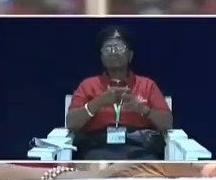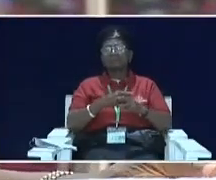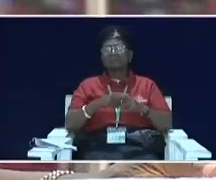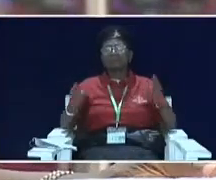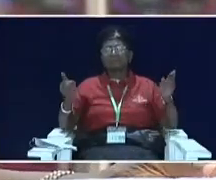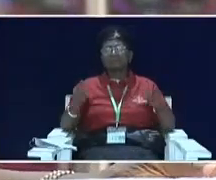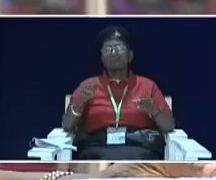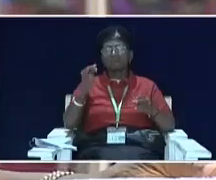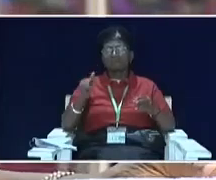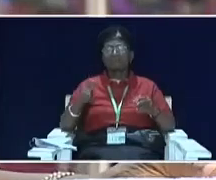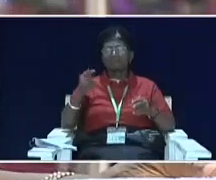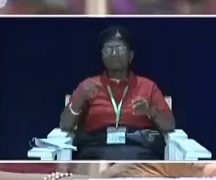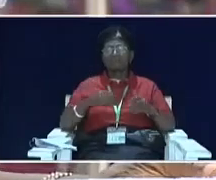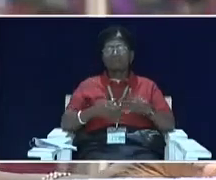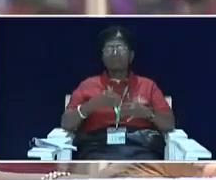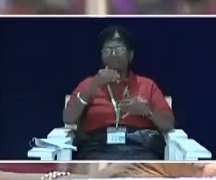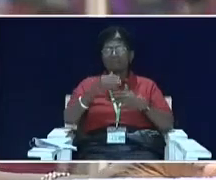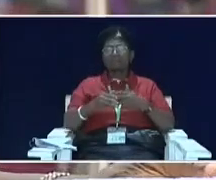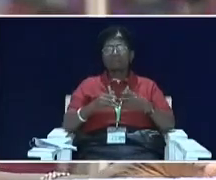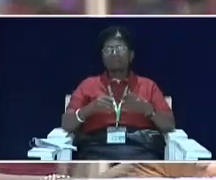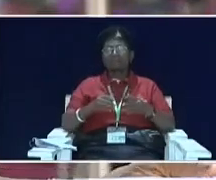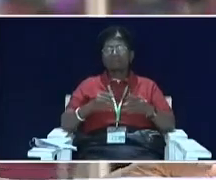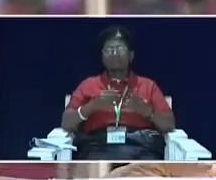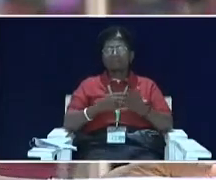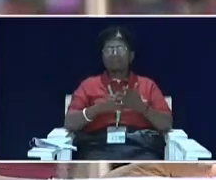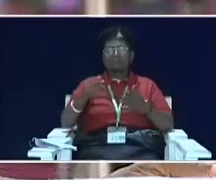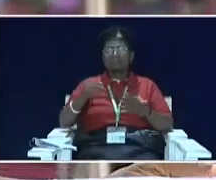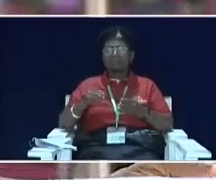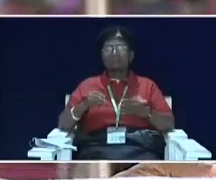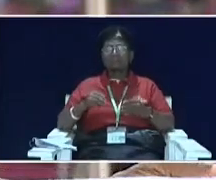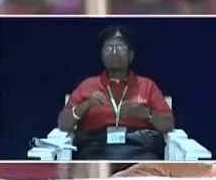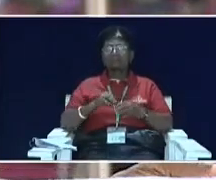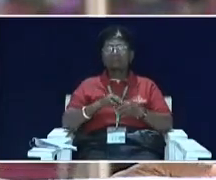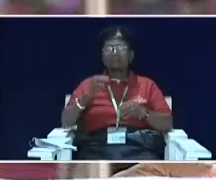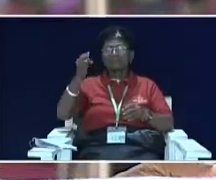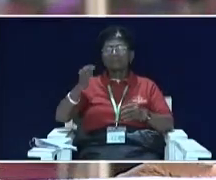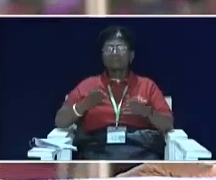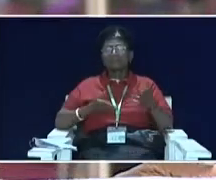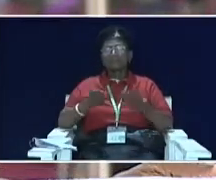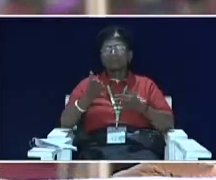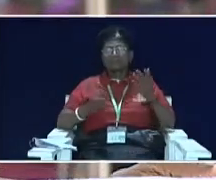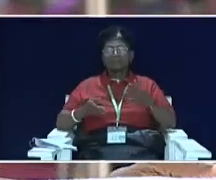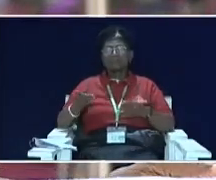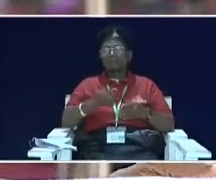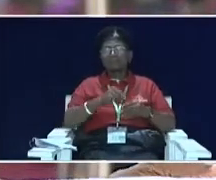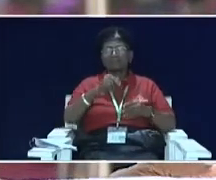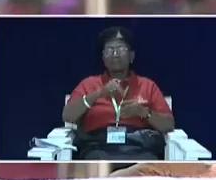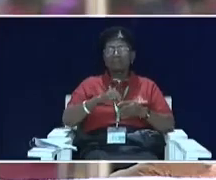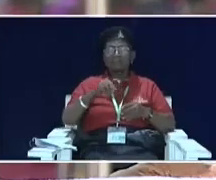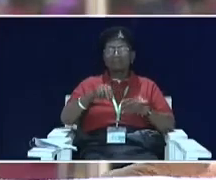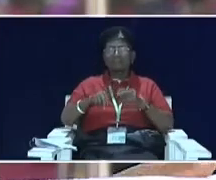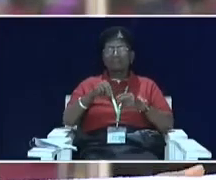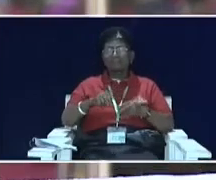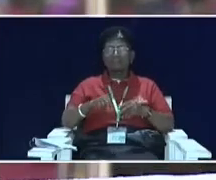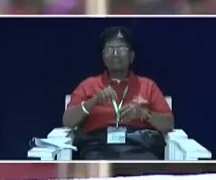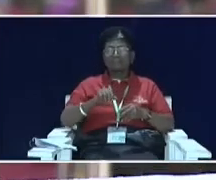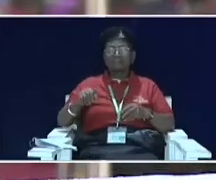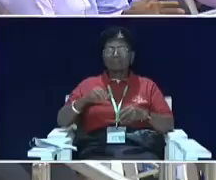And by the next Holy Ghost service, you need a bus to bring your converts to the Holy Ghost service.